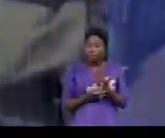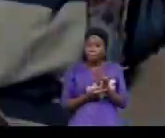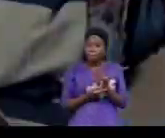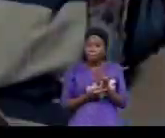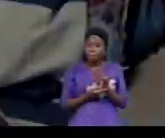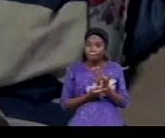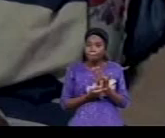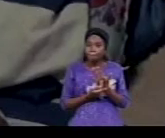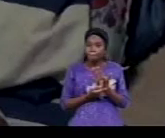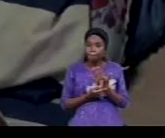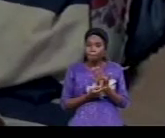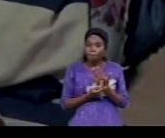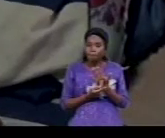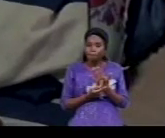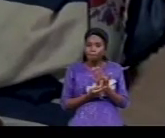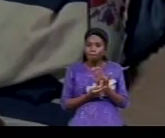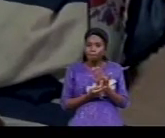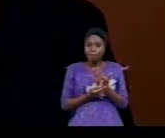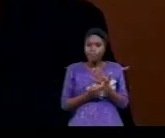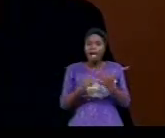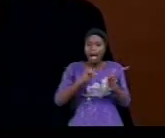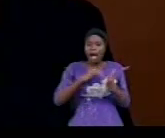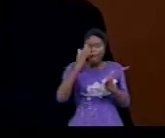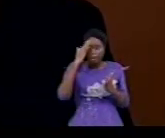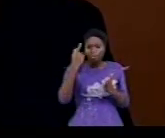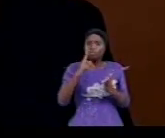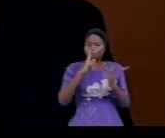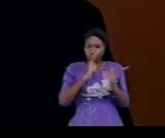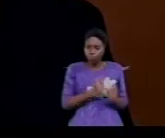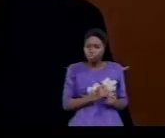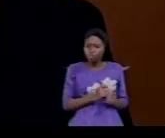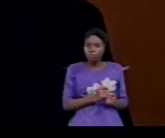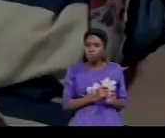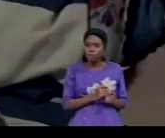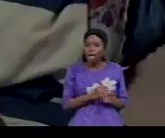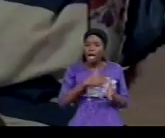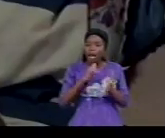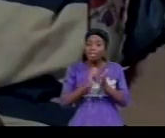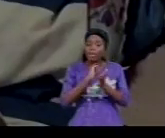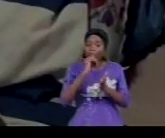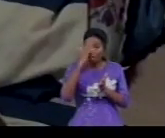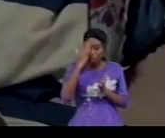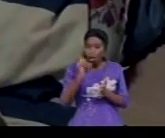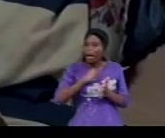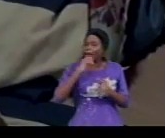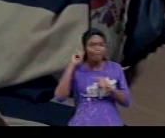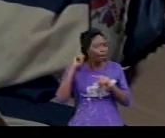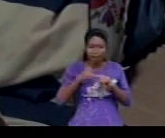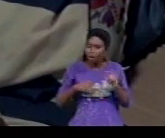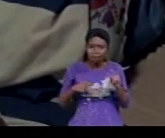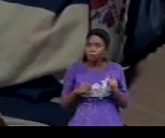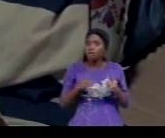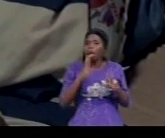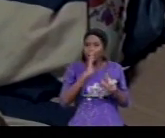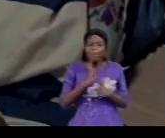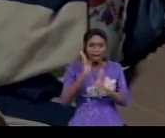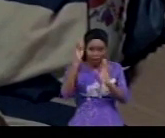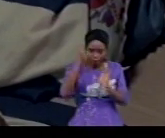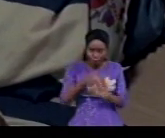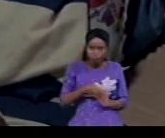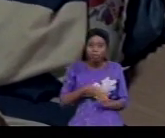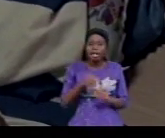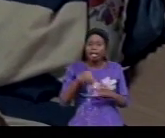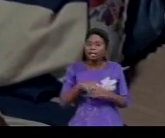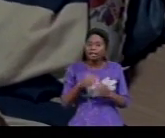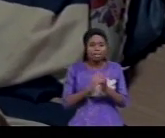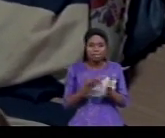was lightened. I knew the truth. And that is why I can no longer be involved in such a dirty deal anymore.